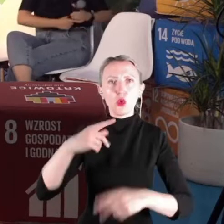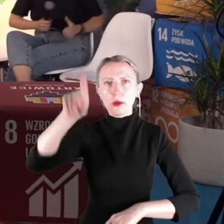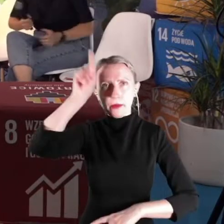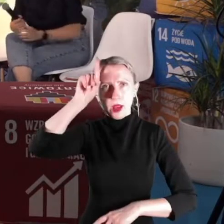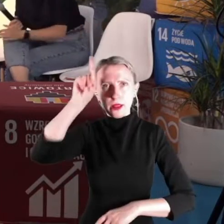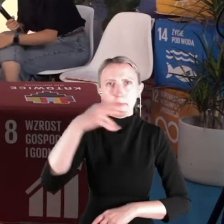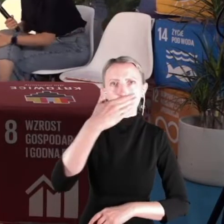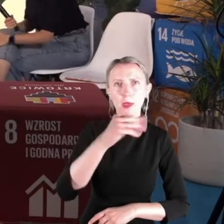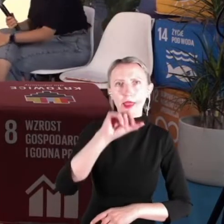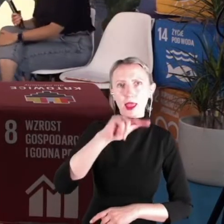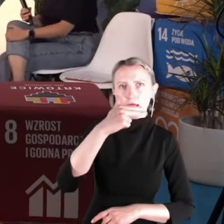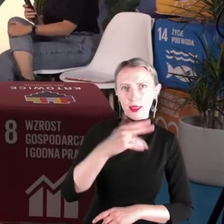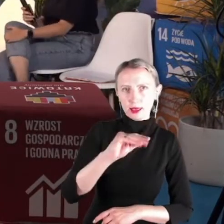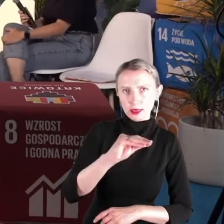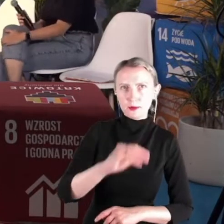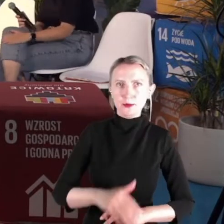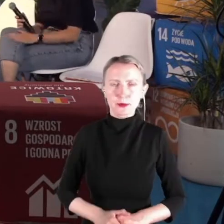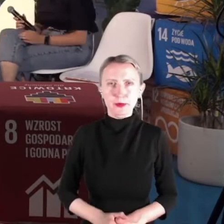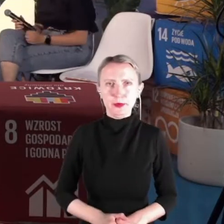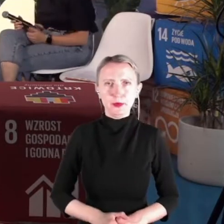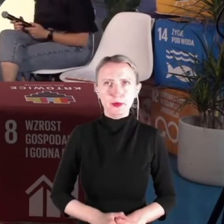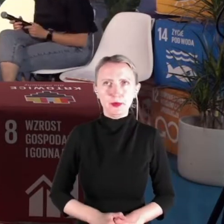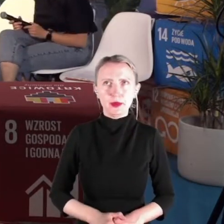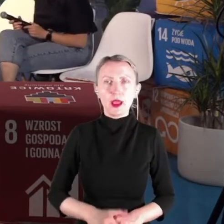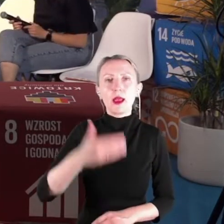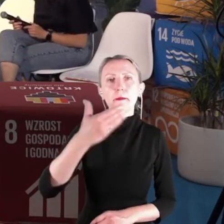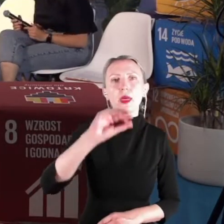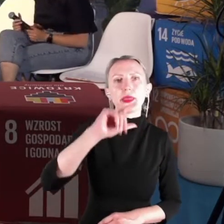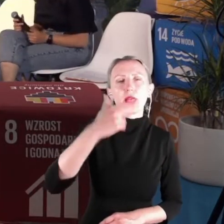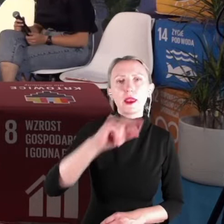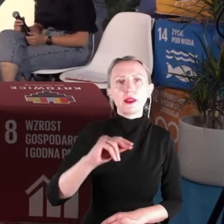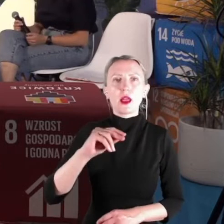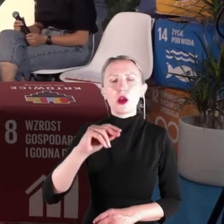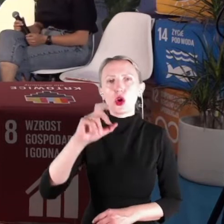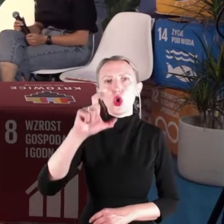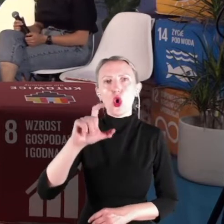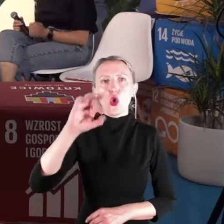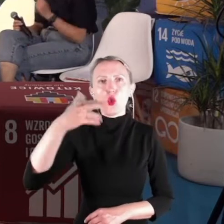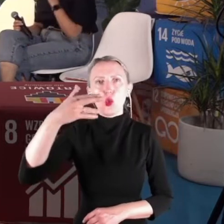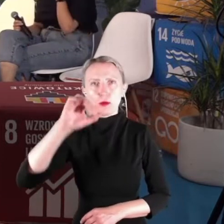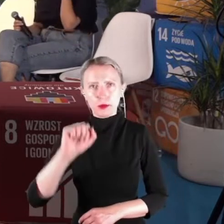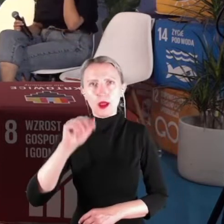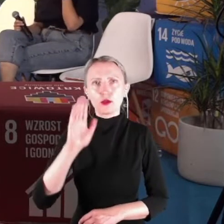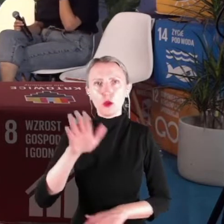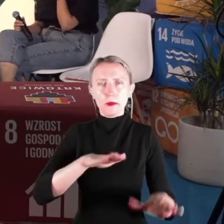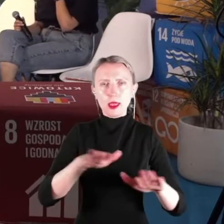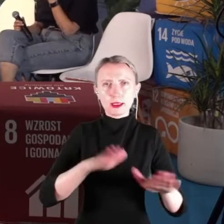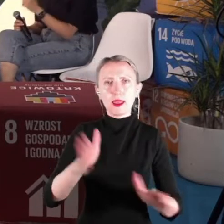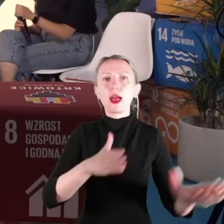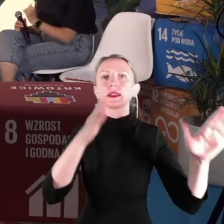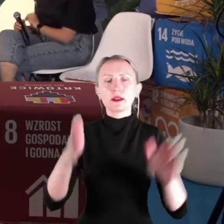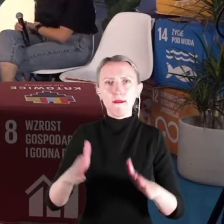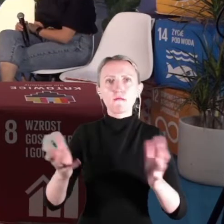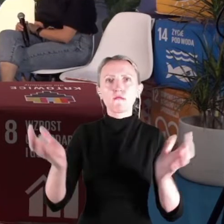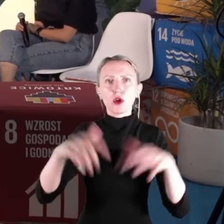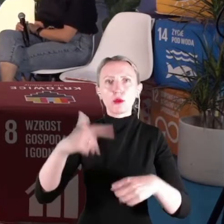neighborhoods. The Colombian metropolis, Medellin, that hosted the World Urban Forum in 2014, is recognized globally for its innovation